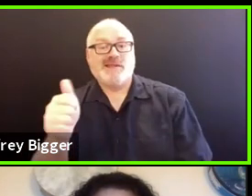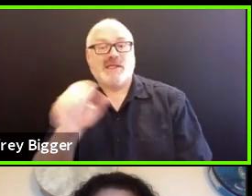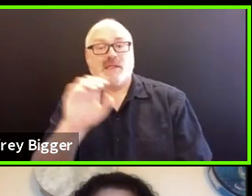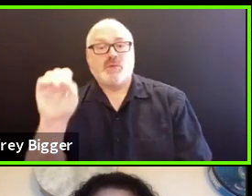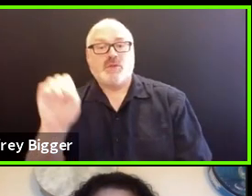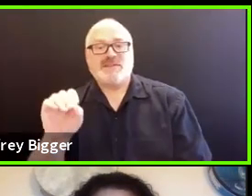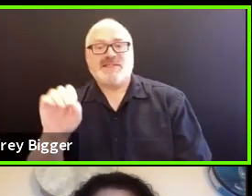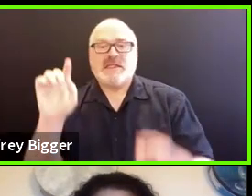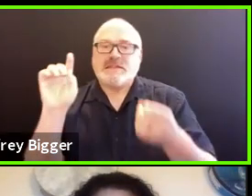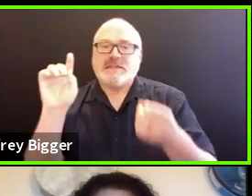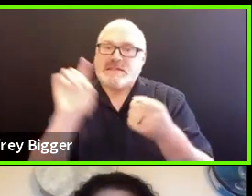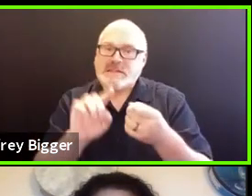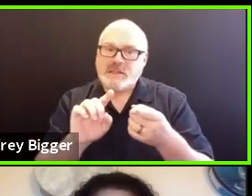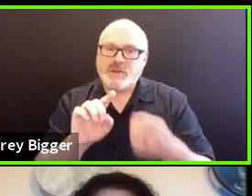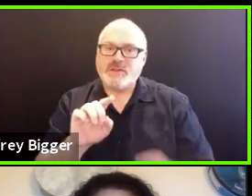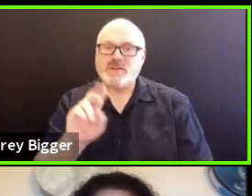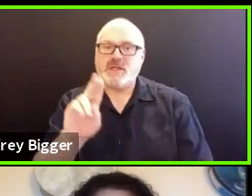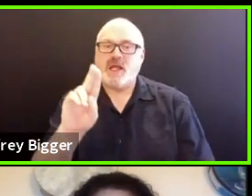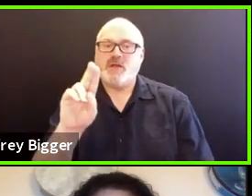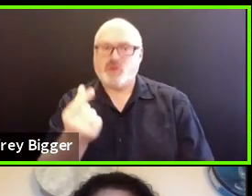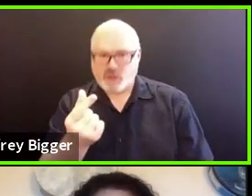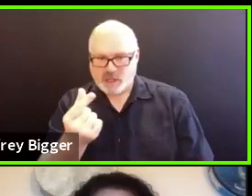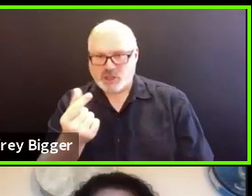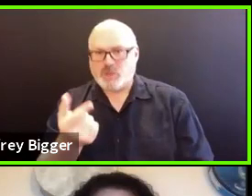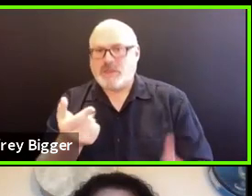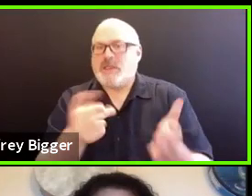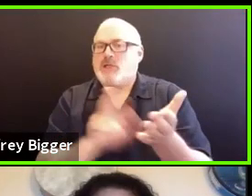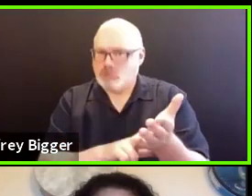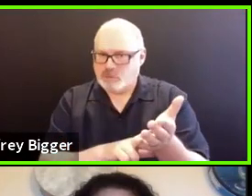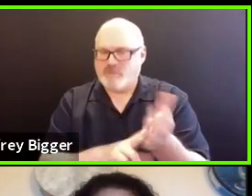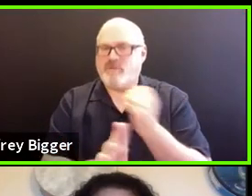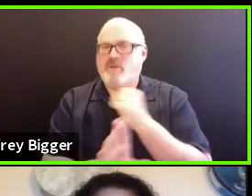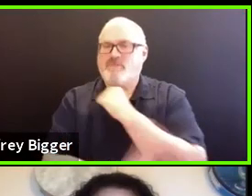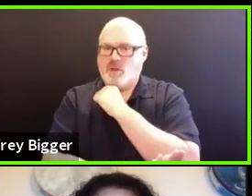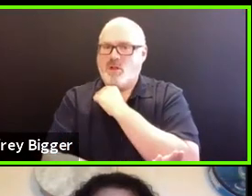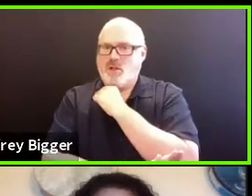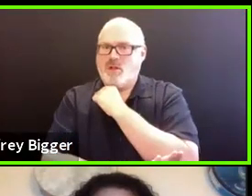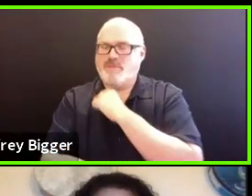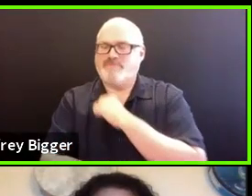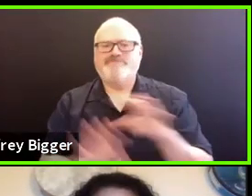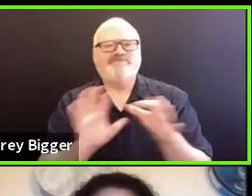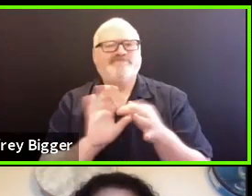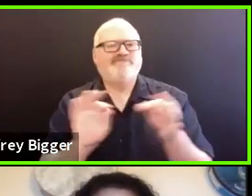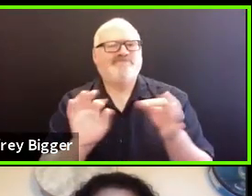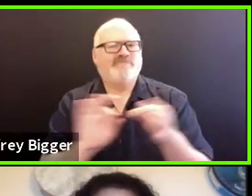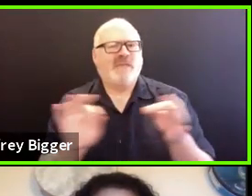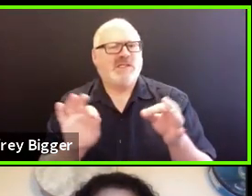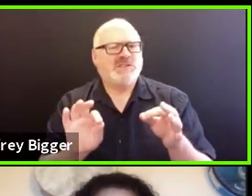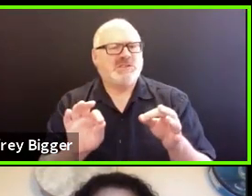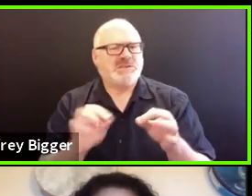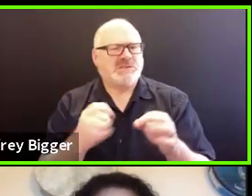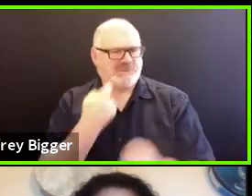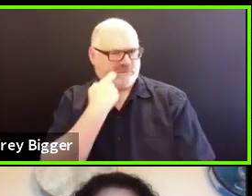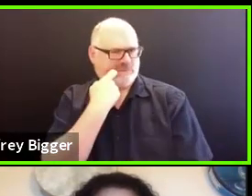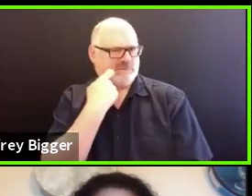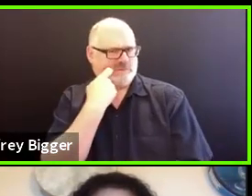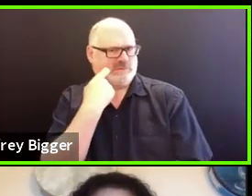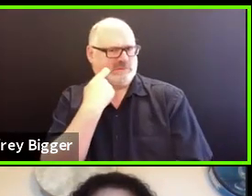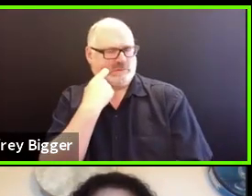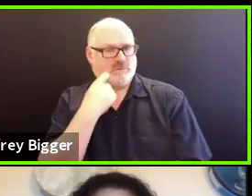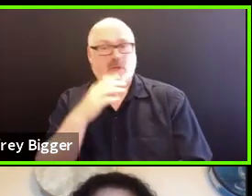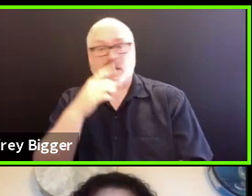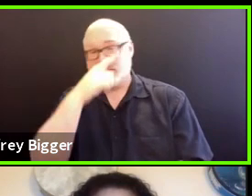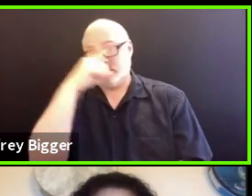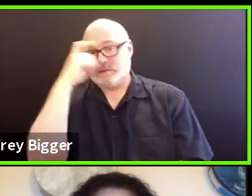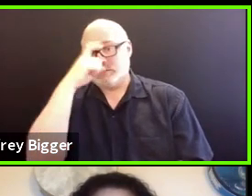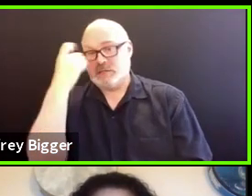decrease in undergraduate enrollment for the fall. As I mentioned a couple of moments ago, our summer enrollment